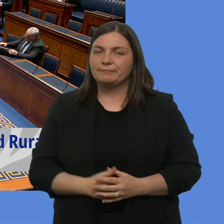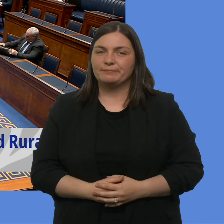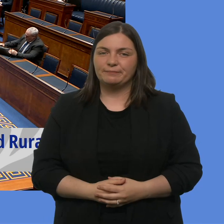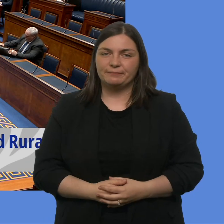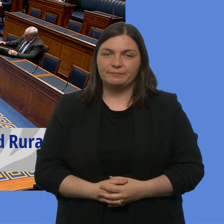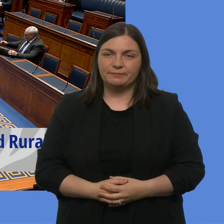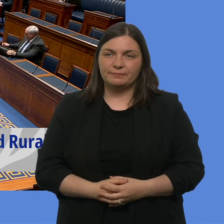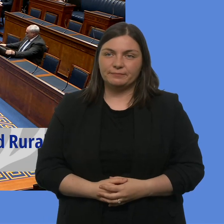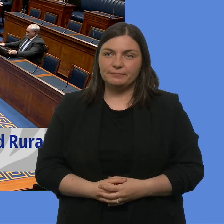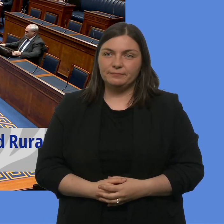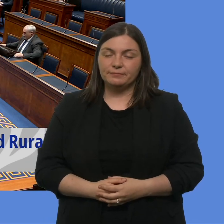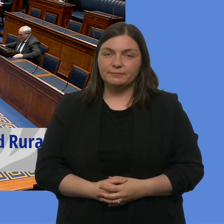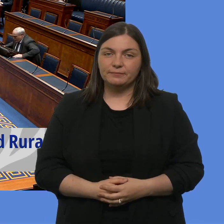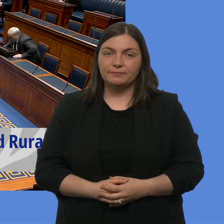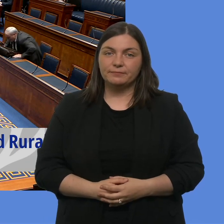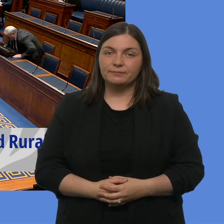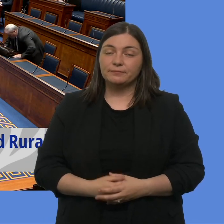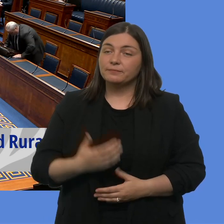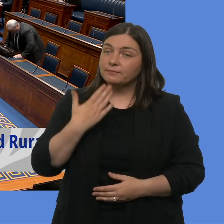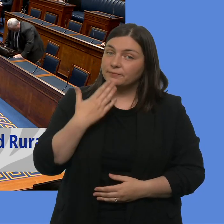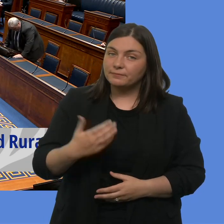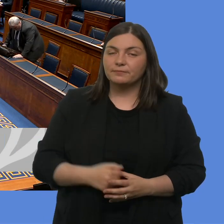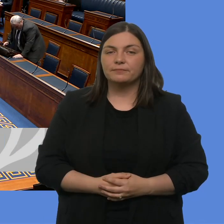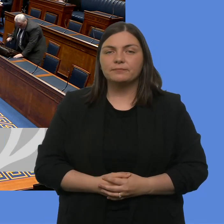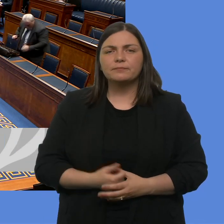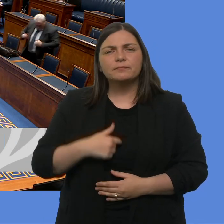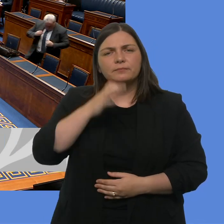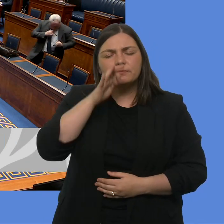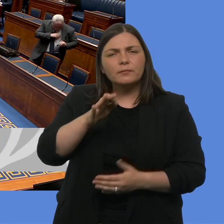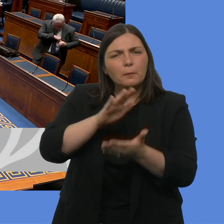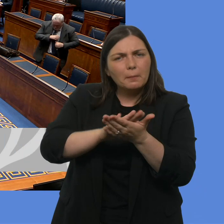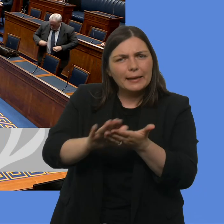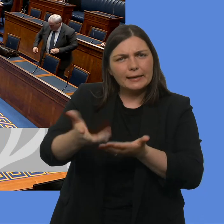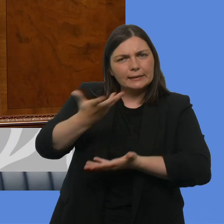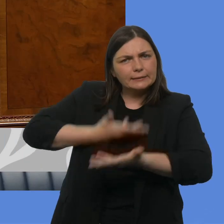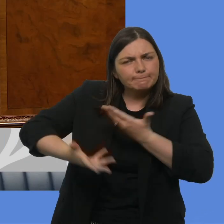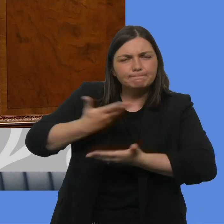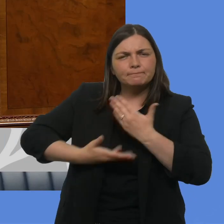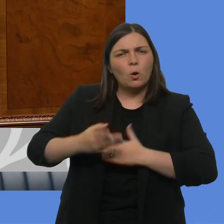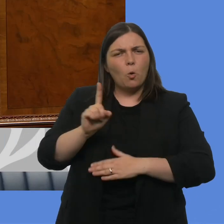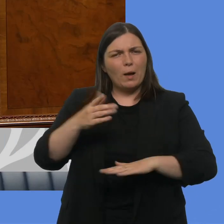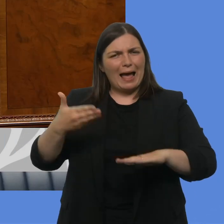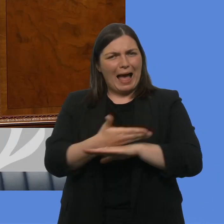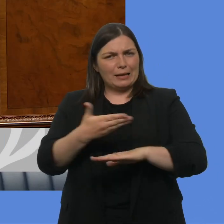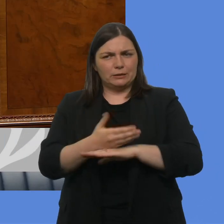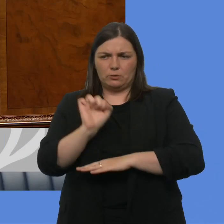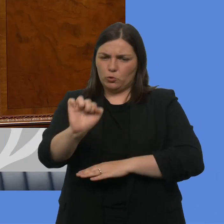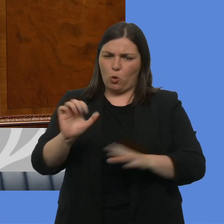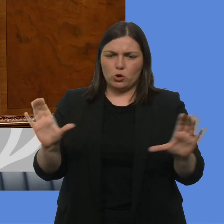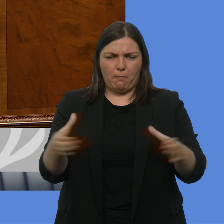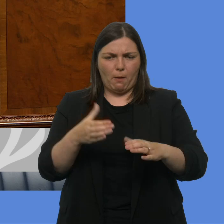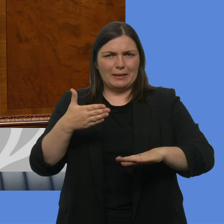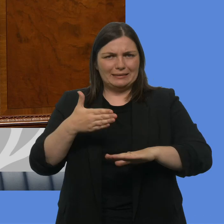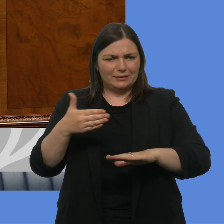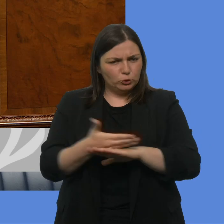Speaker, and thank the Minister for his answers. Can the Minister outline to me what action your department is taking to improve the water quality in Belfast Lough, specifically for